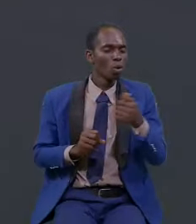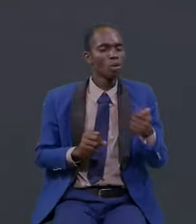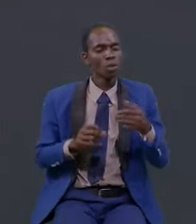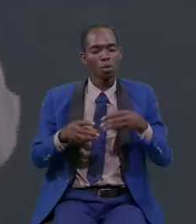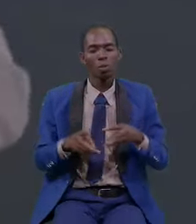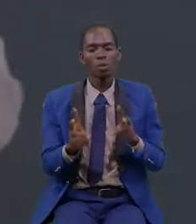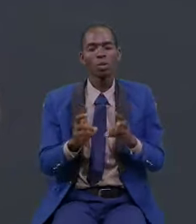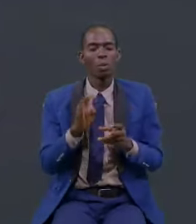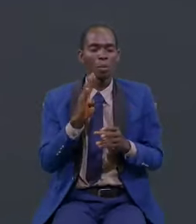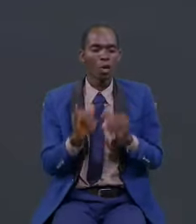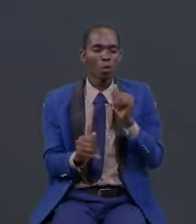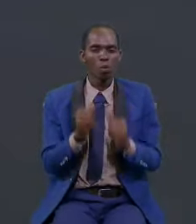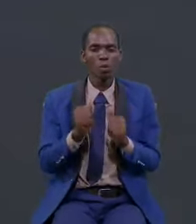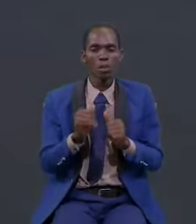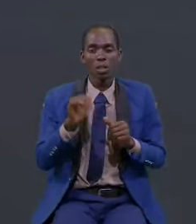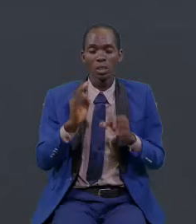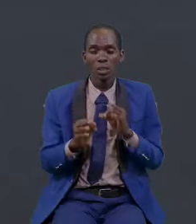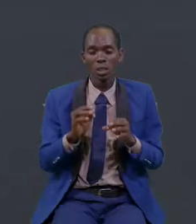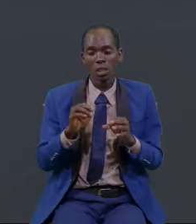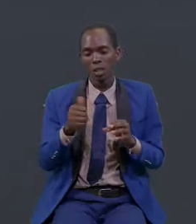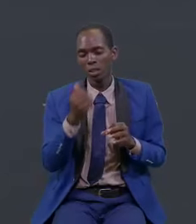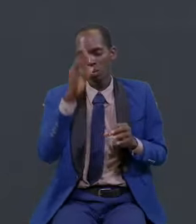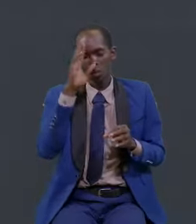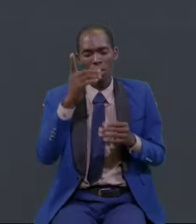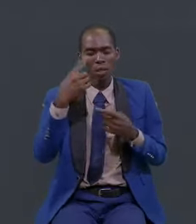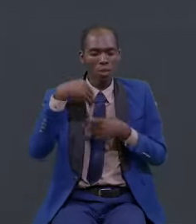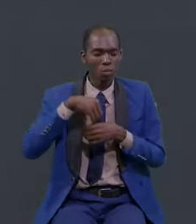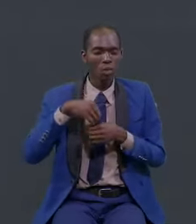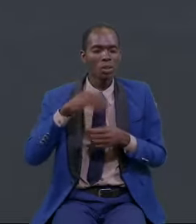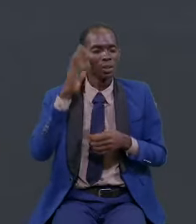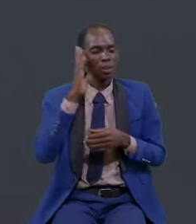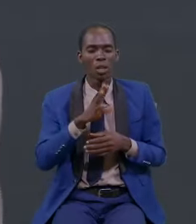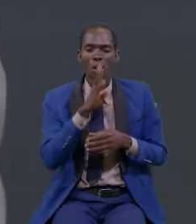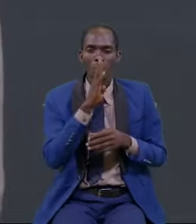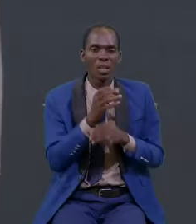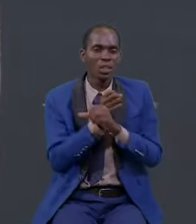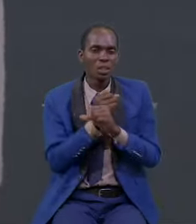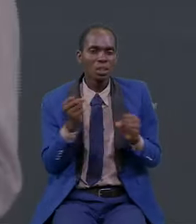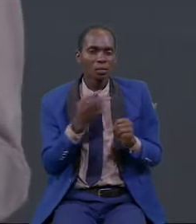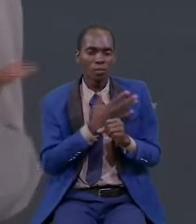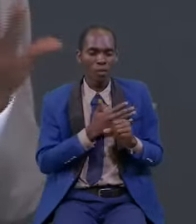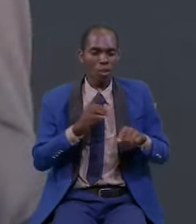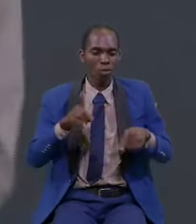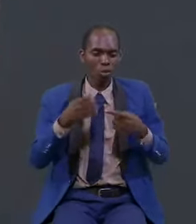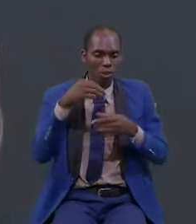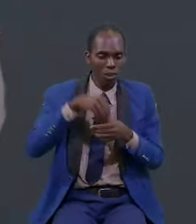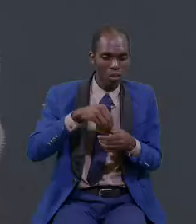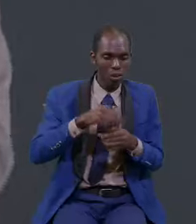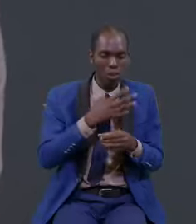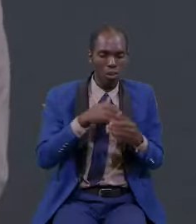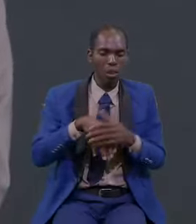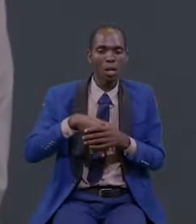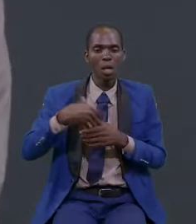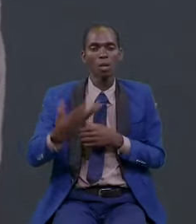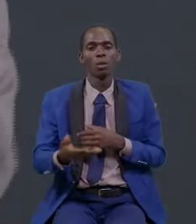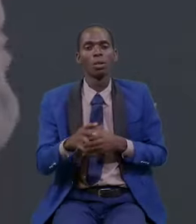any man enter in, he shall be saved and shall go in and out and find pasture. The